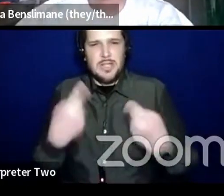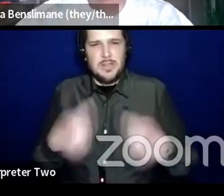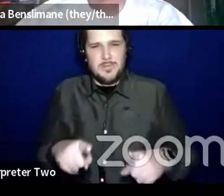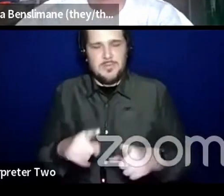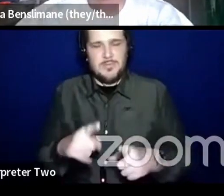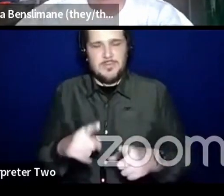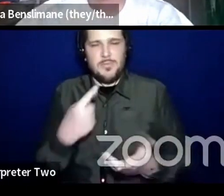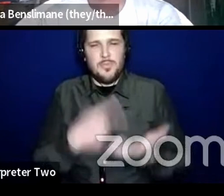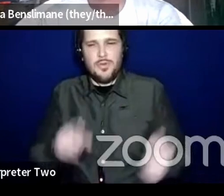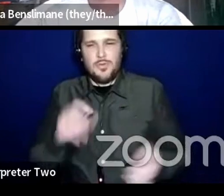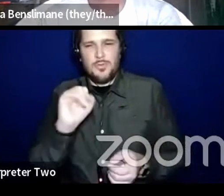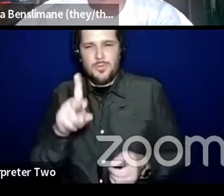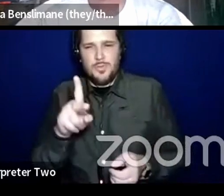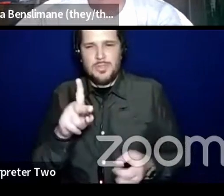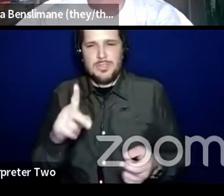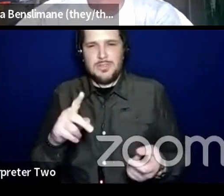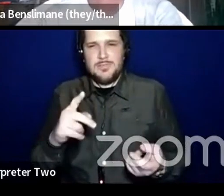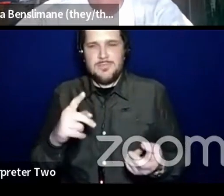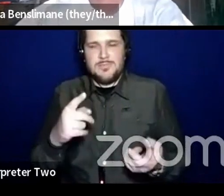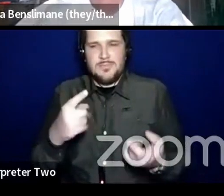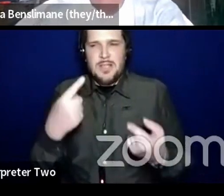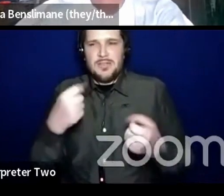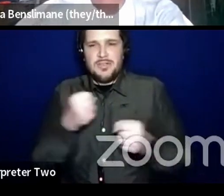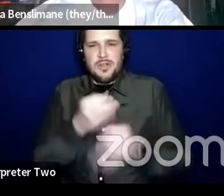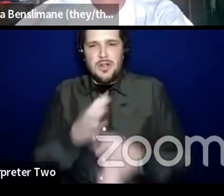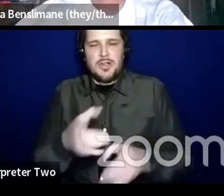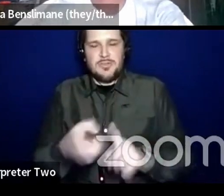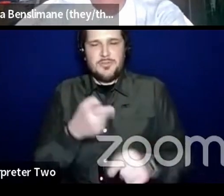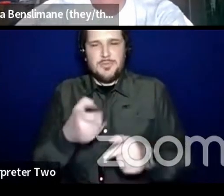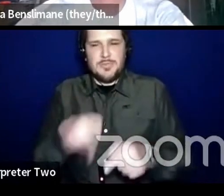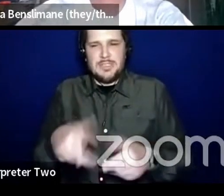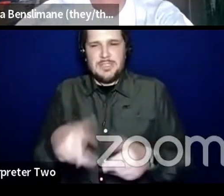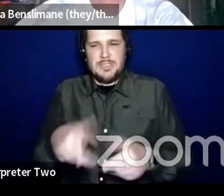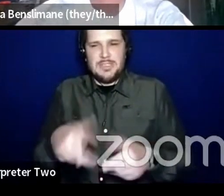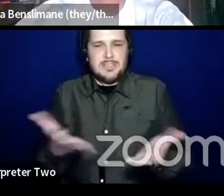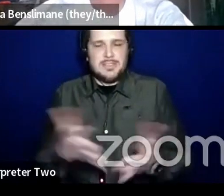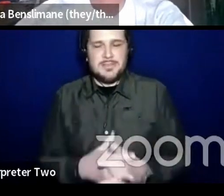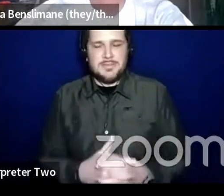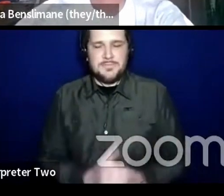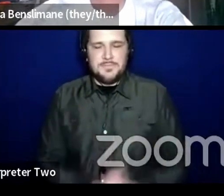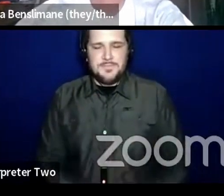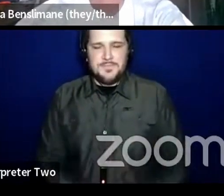risks of MAiD are within these settings. Yeah.